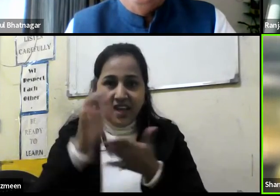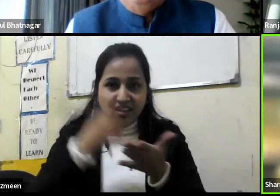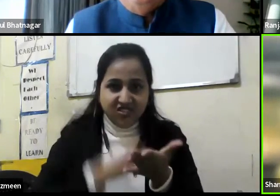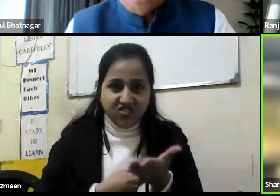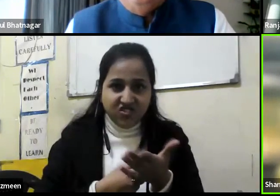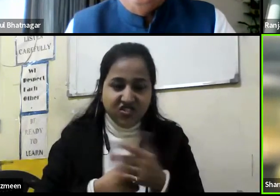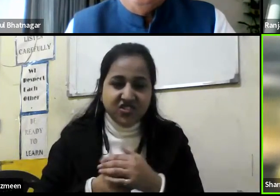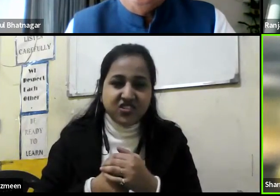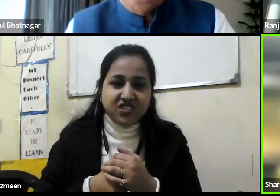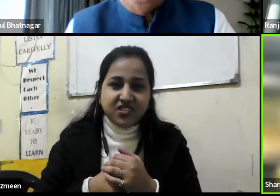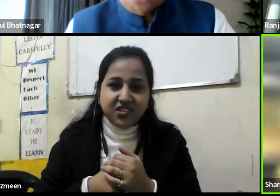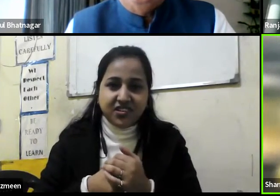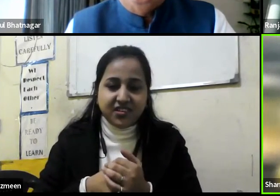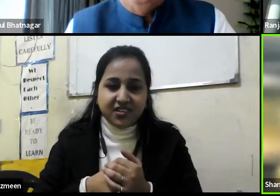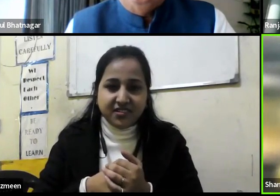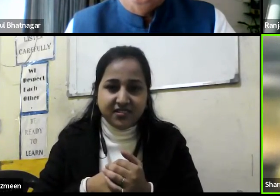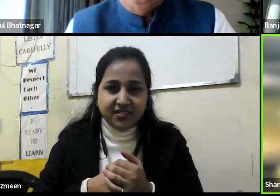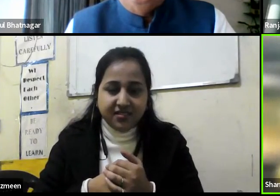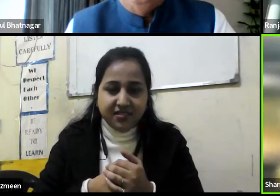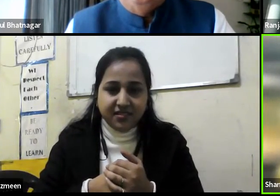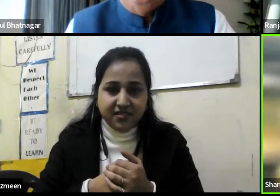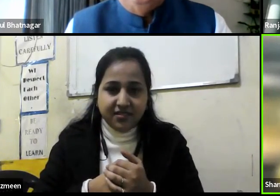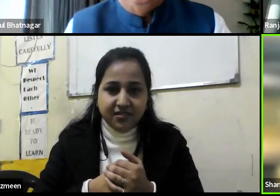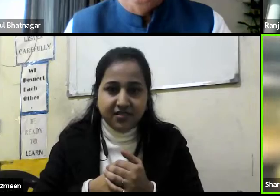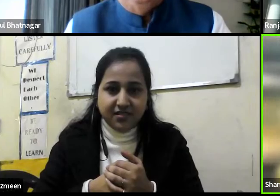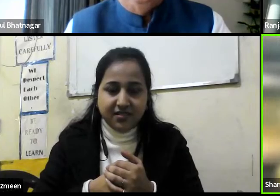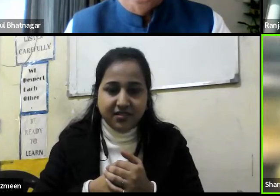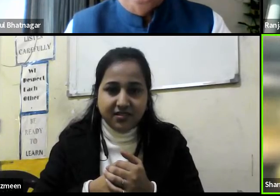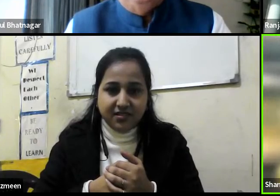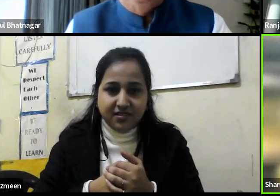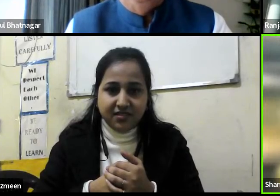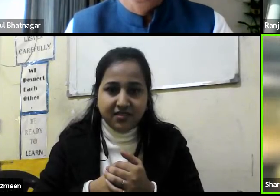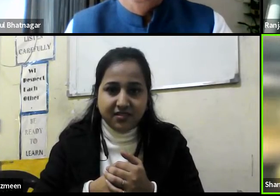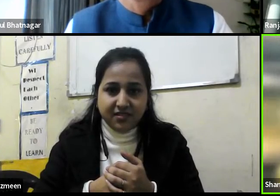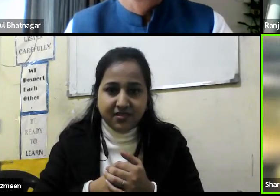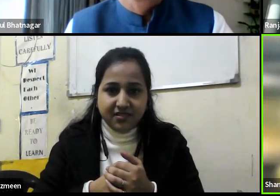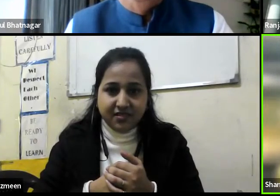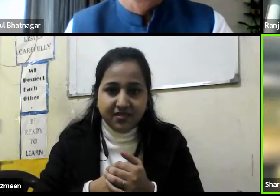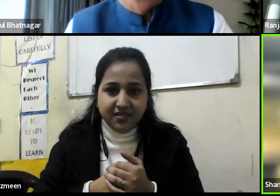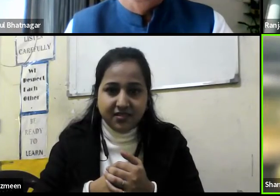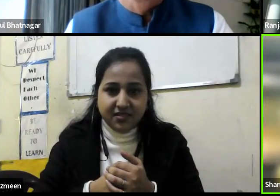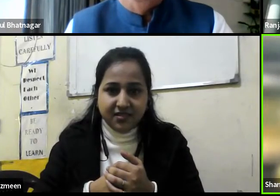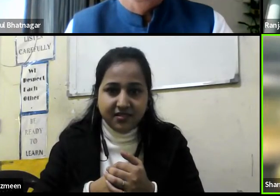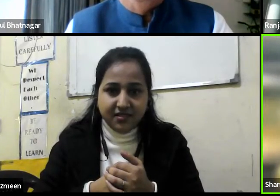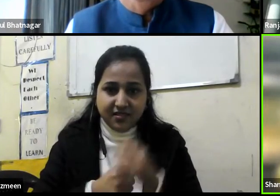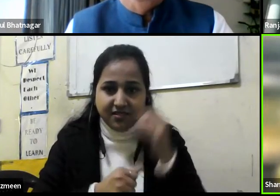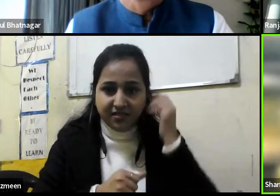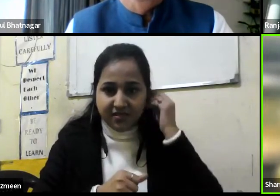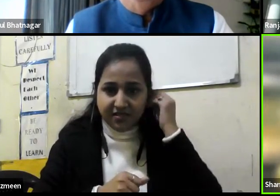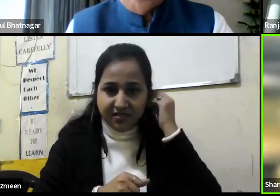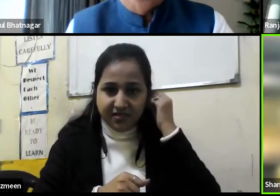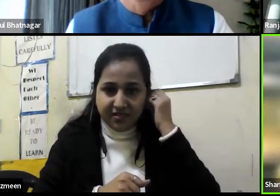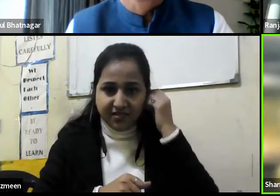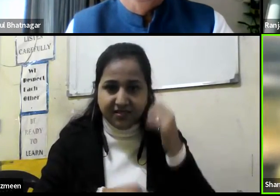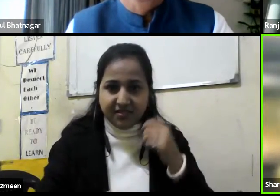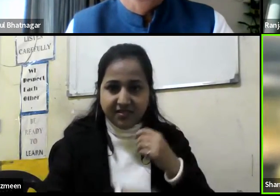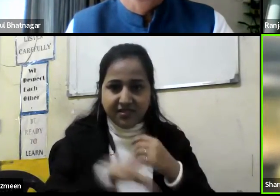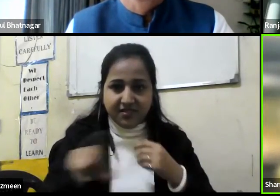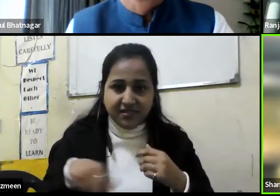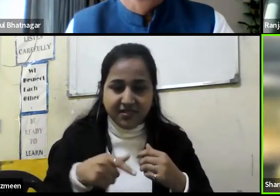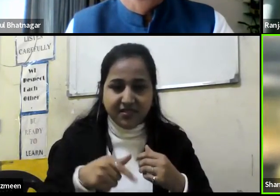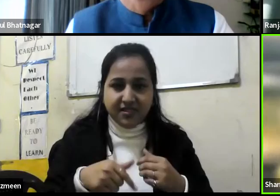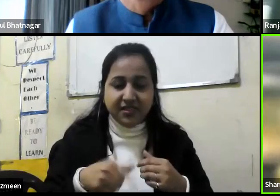and I know that Credit Suisse always aims towards building a